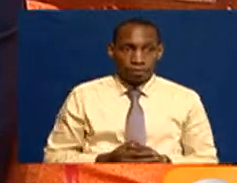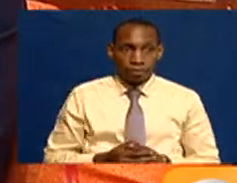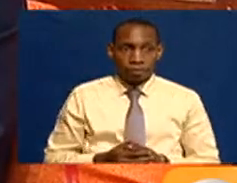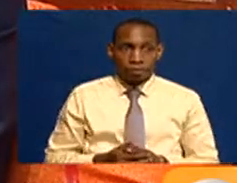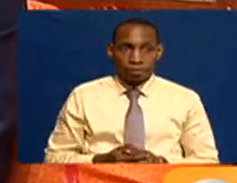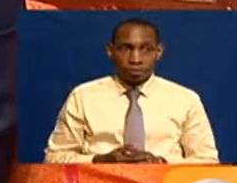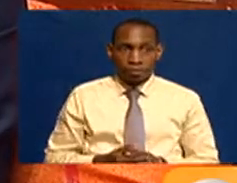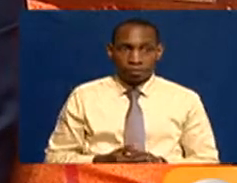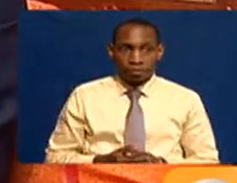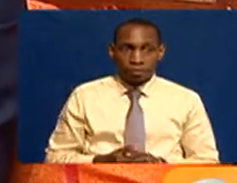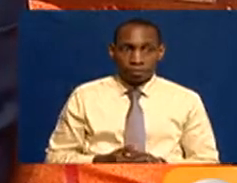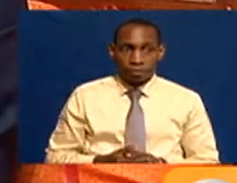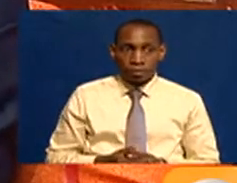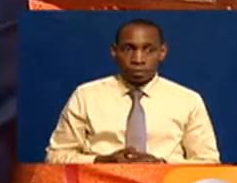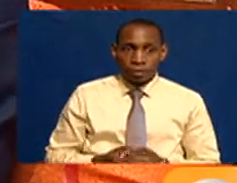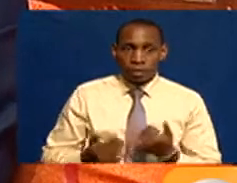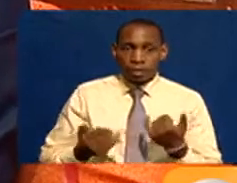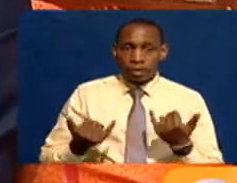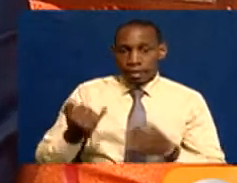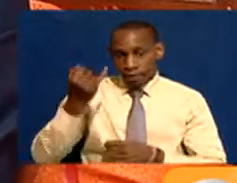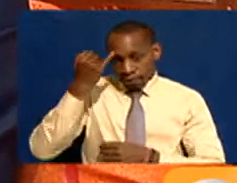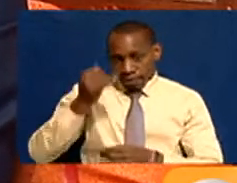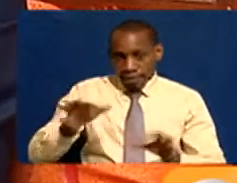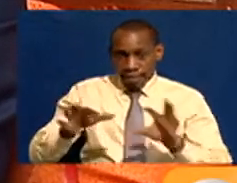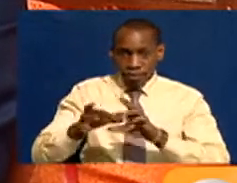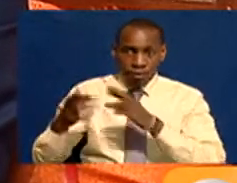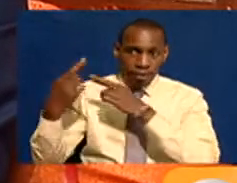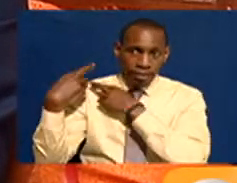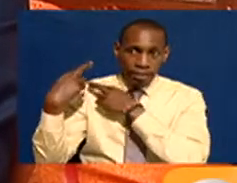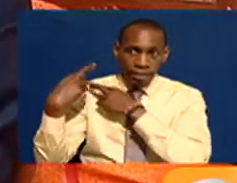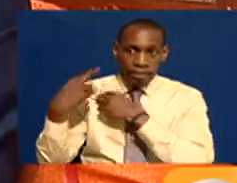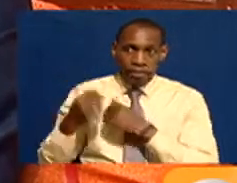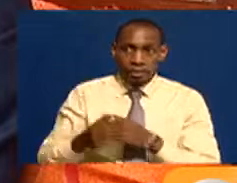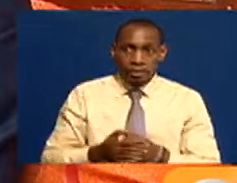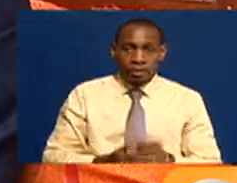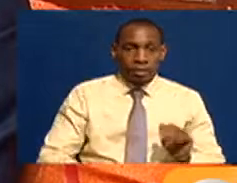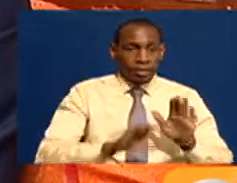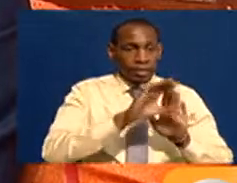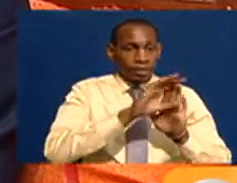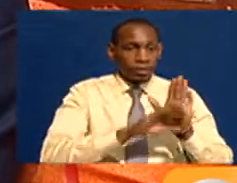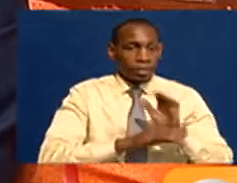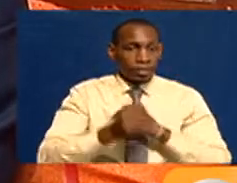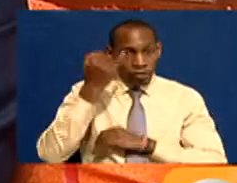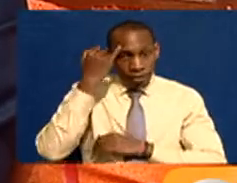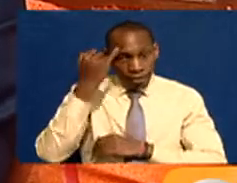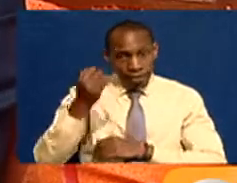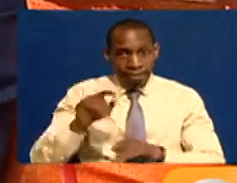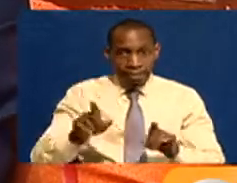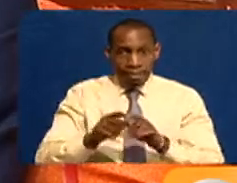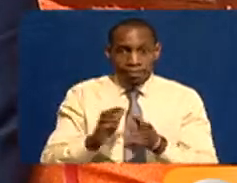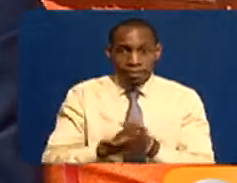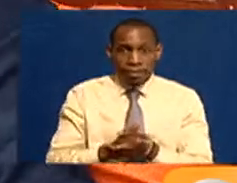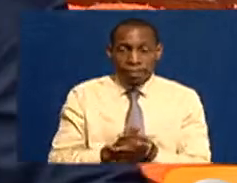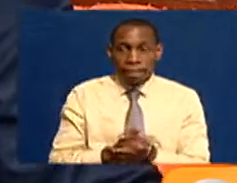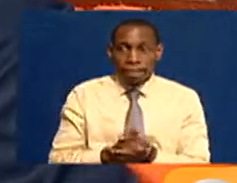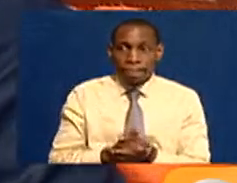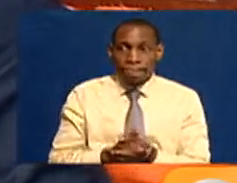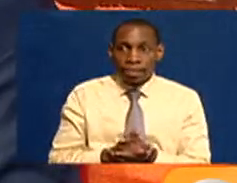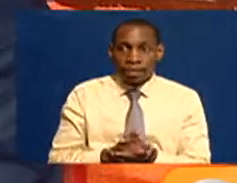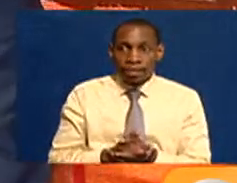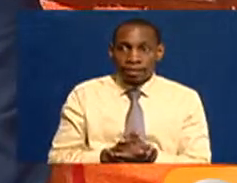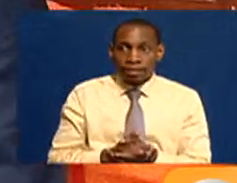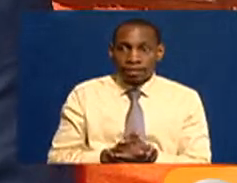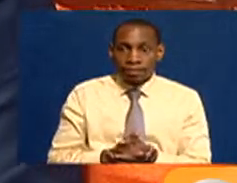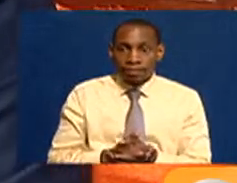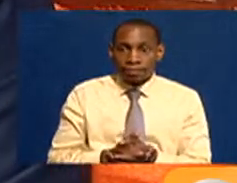why the principle of collective responsibility is a constitutional principle that is as old as governments, because